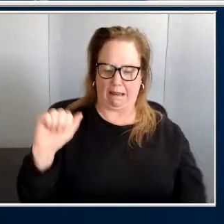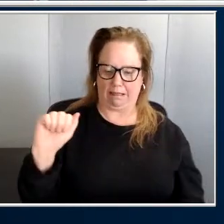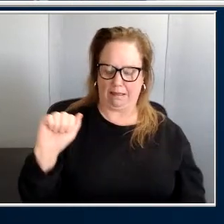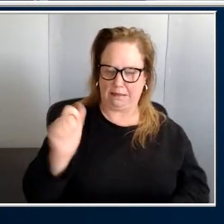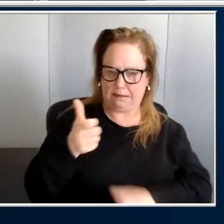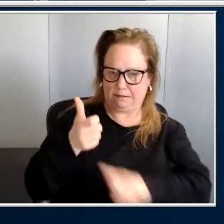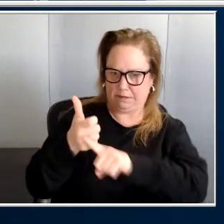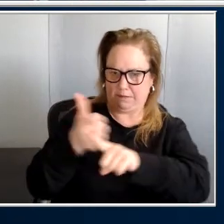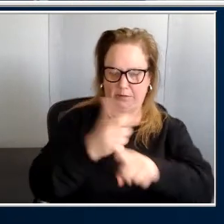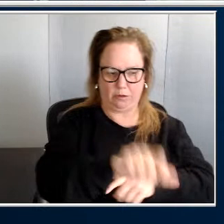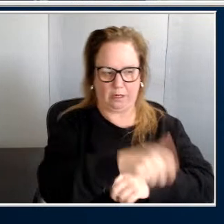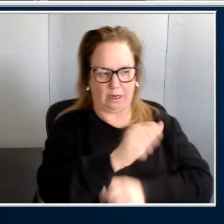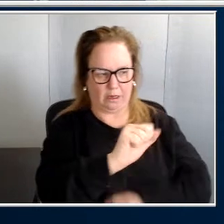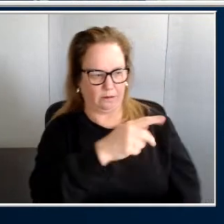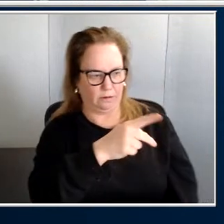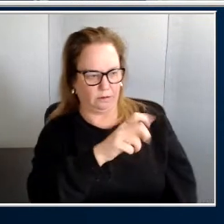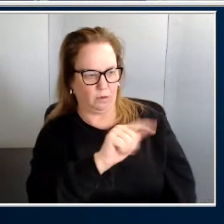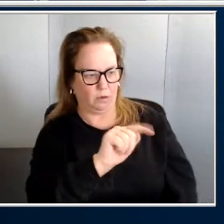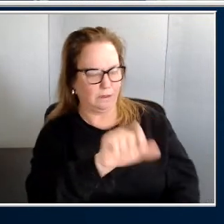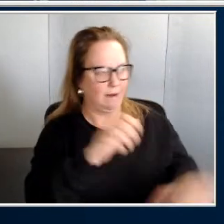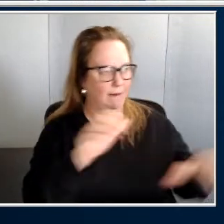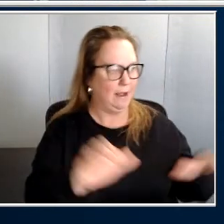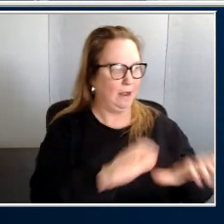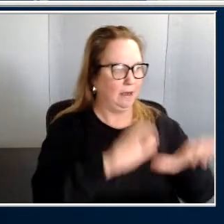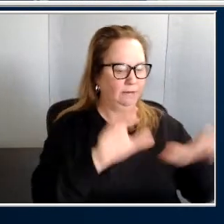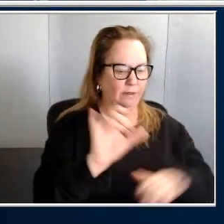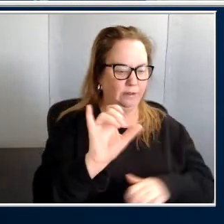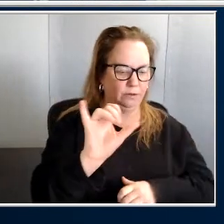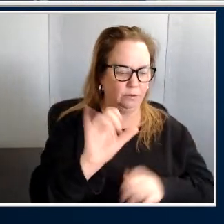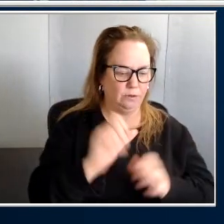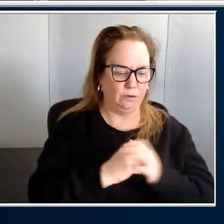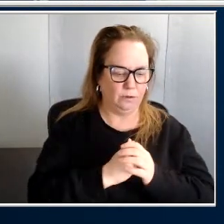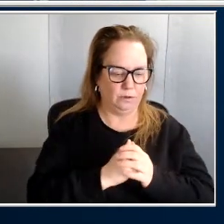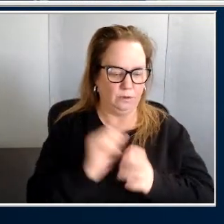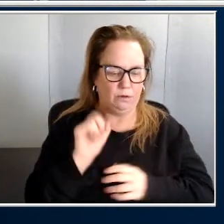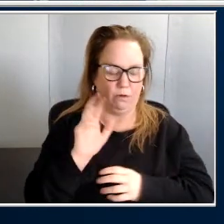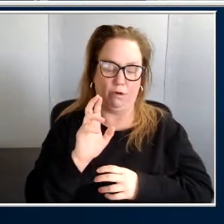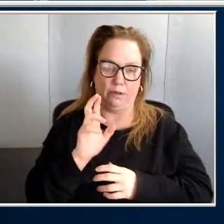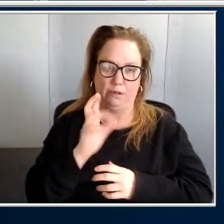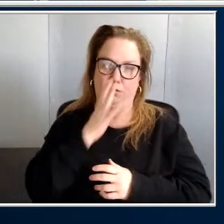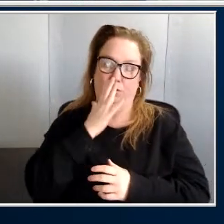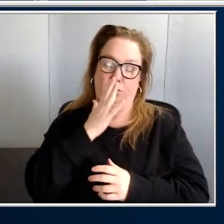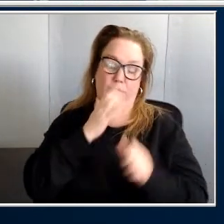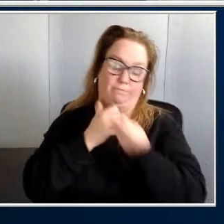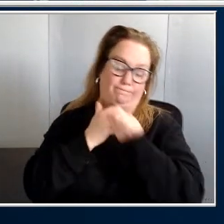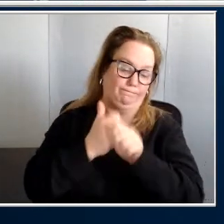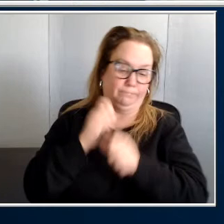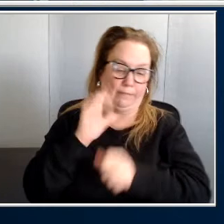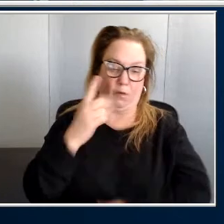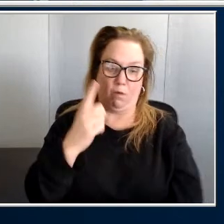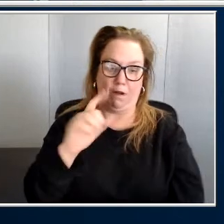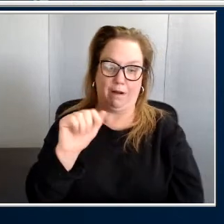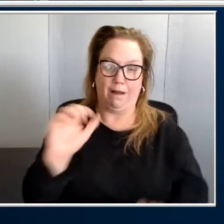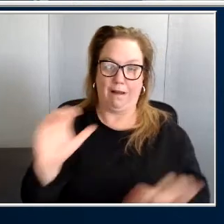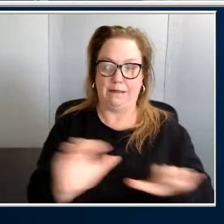other sports and activities as well? Or is it just good sticking with that one activity or sport that they are doing?